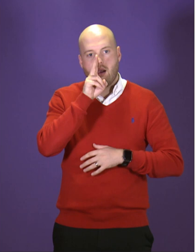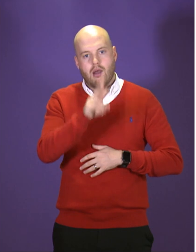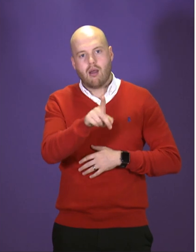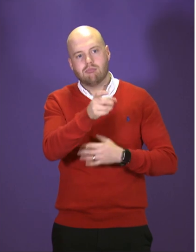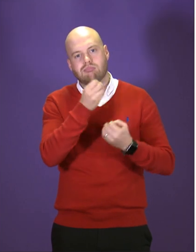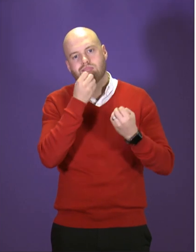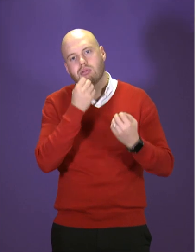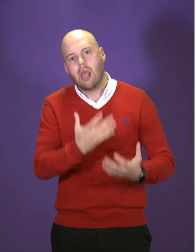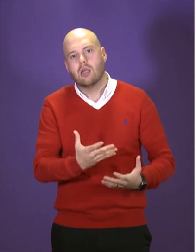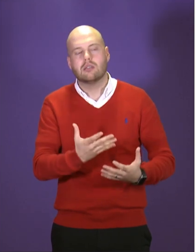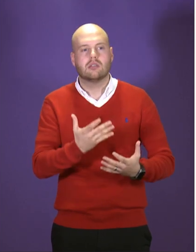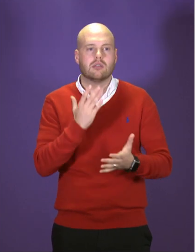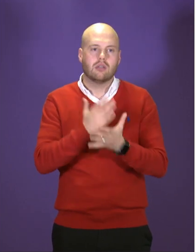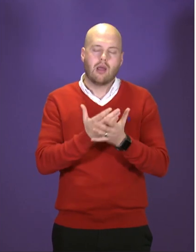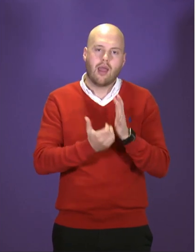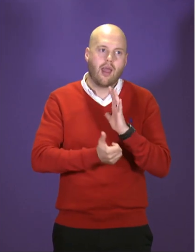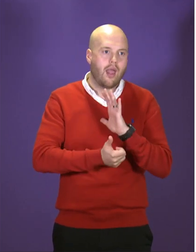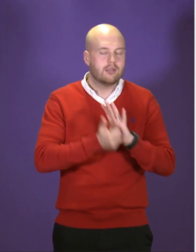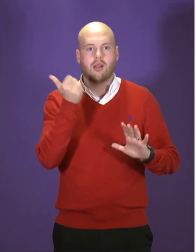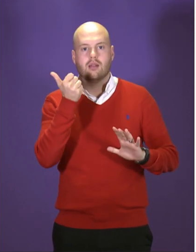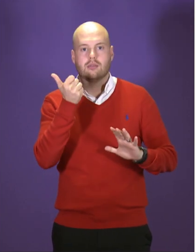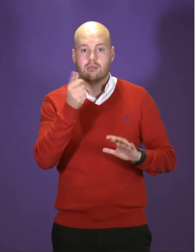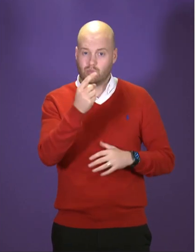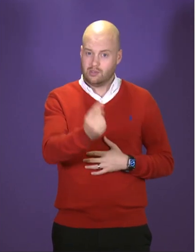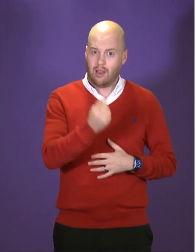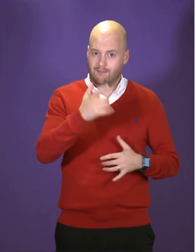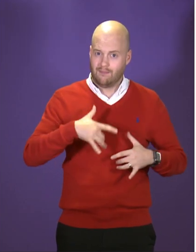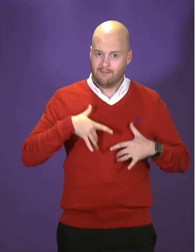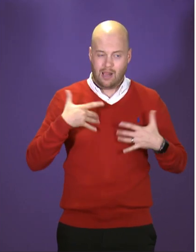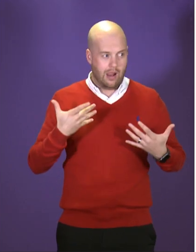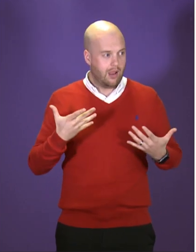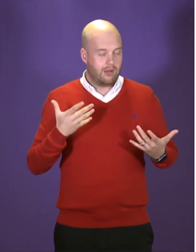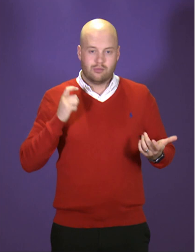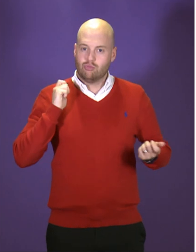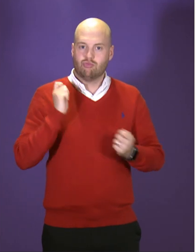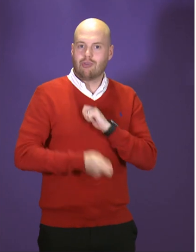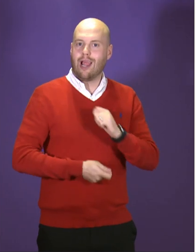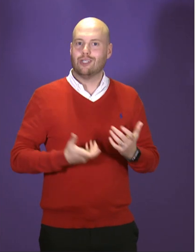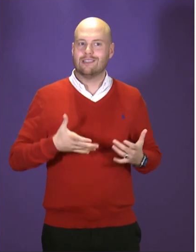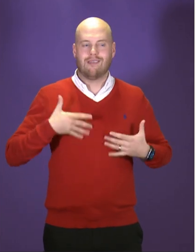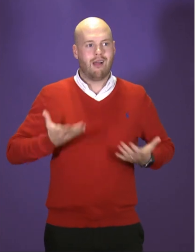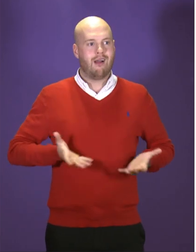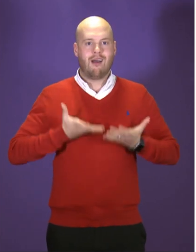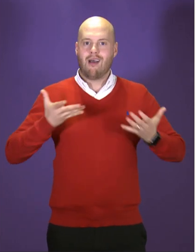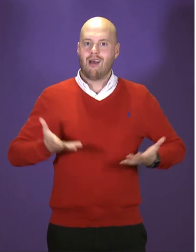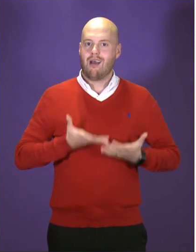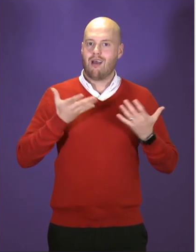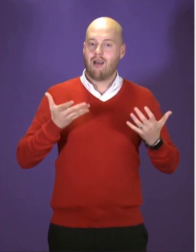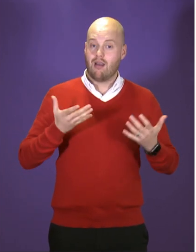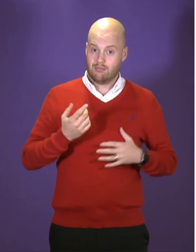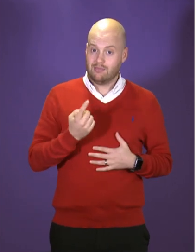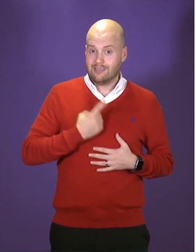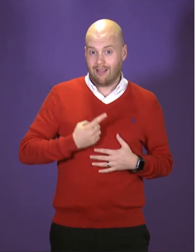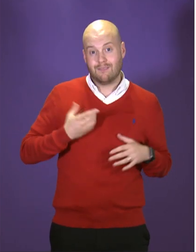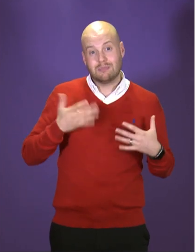see Home, it lifts your heart, it lifts your soul, and it transforms you. And it transformed me and it gave me a sense of we